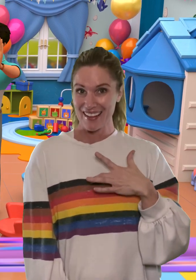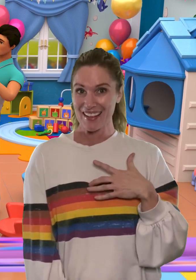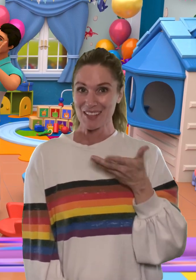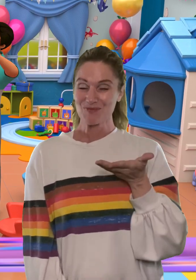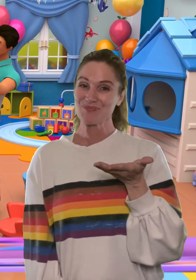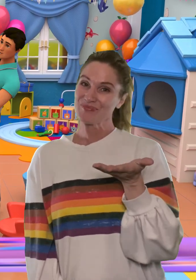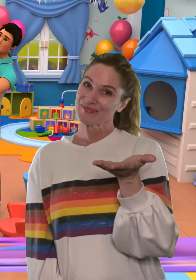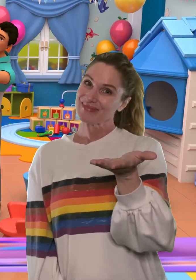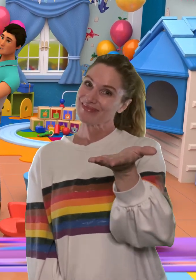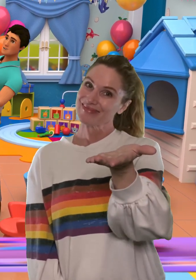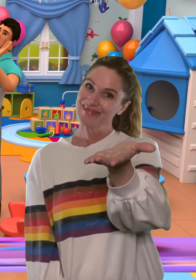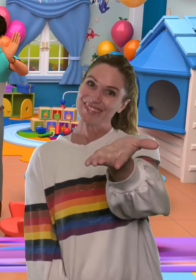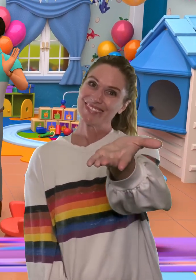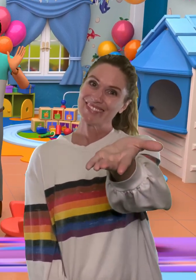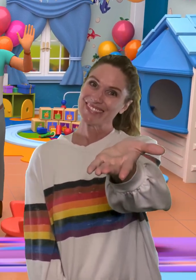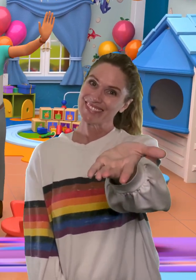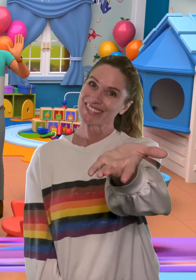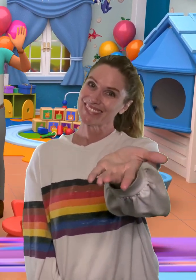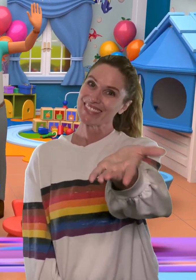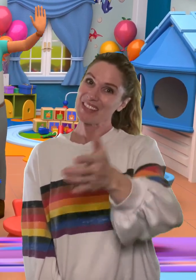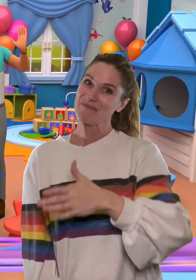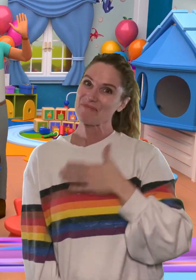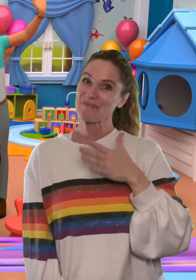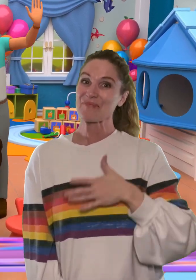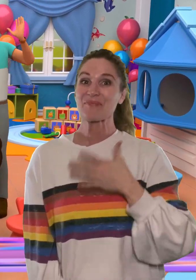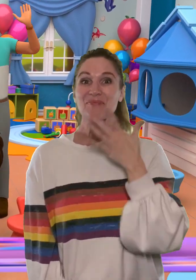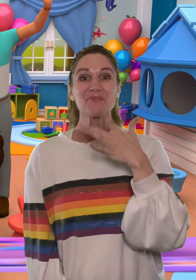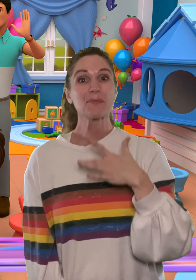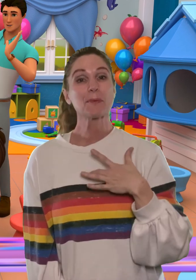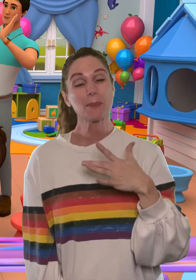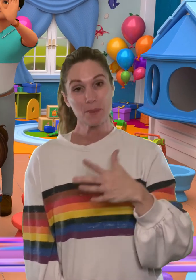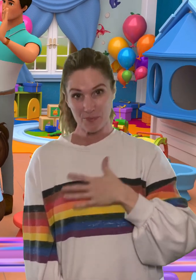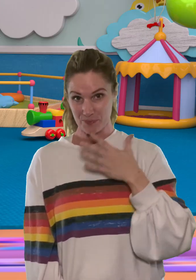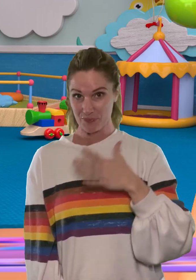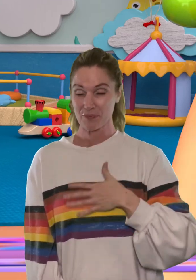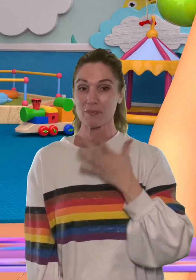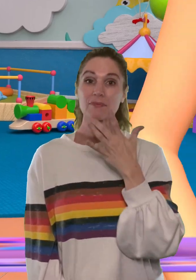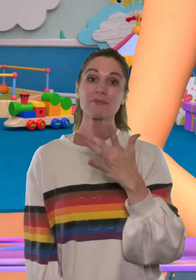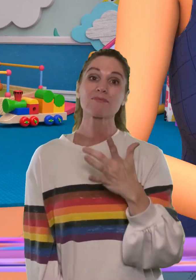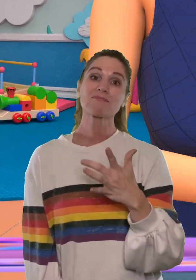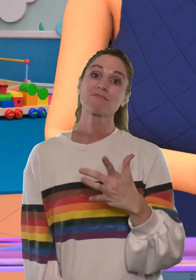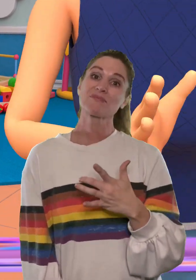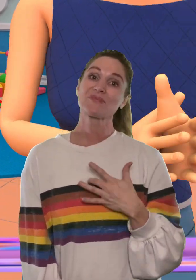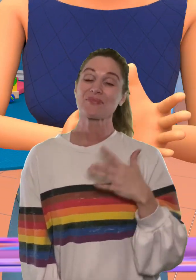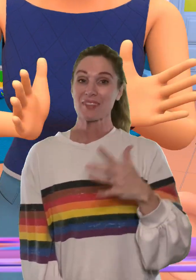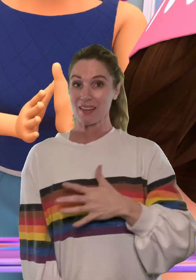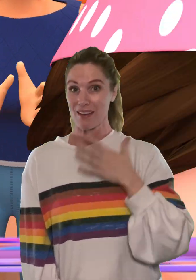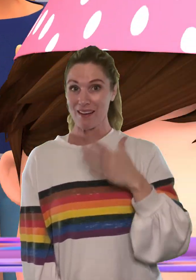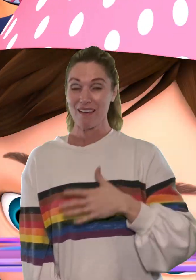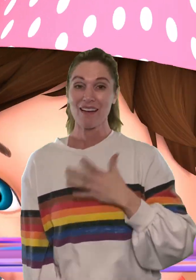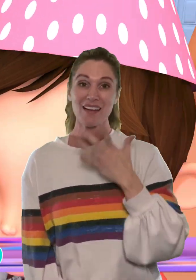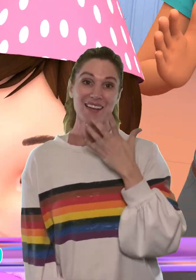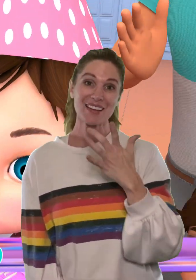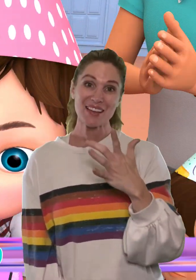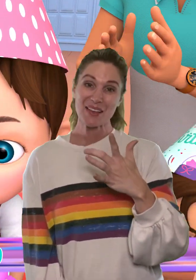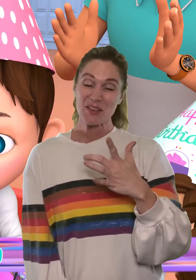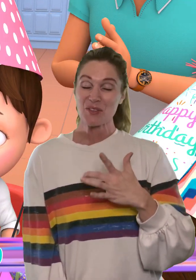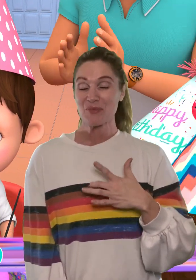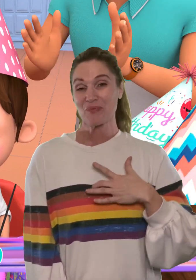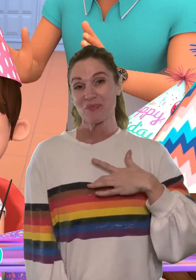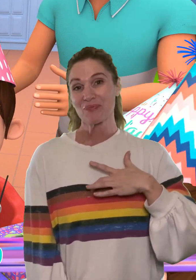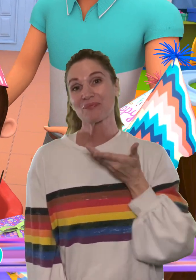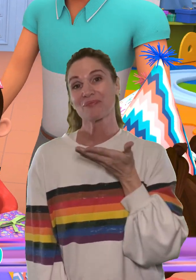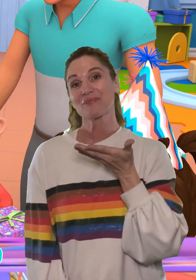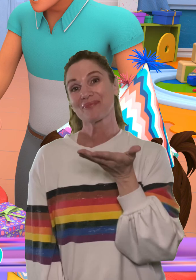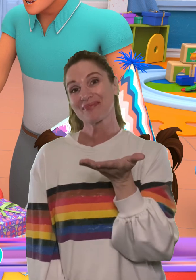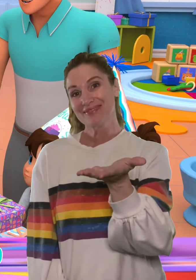birthday to you happy birthday happy birthday happy